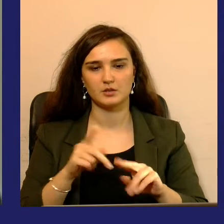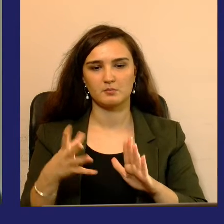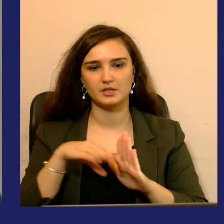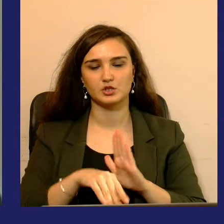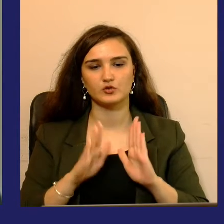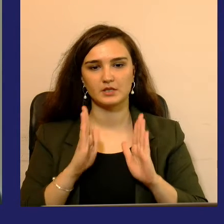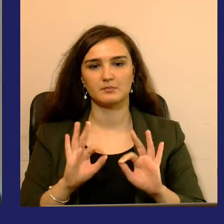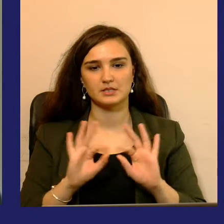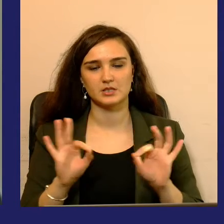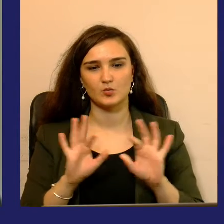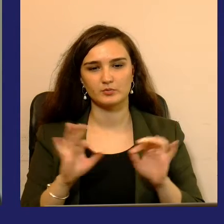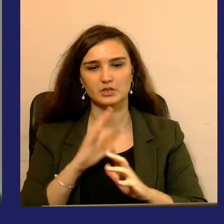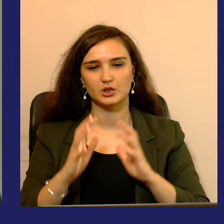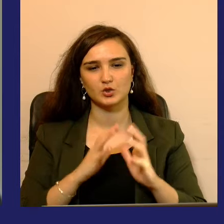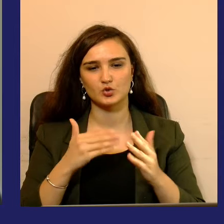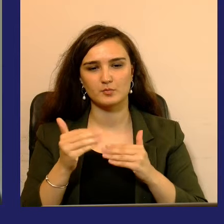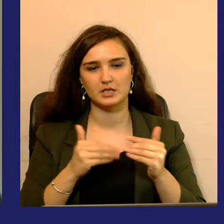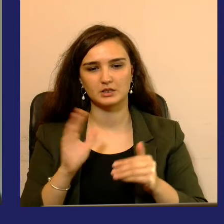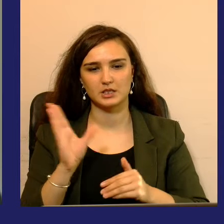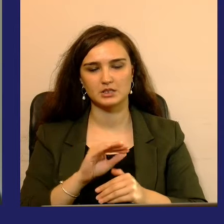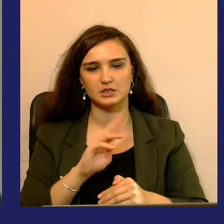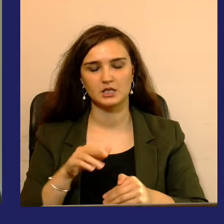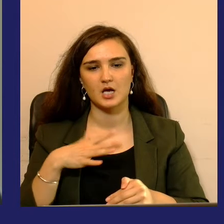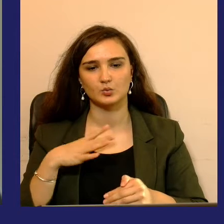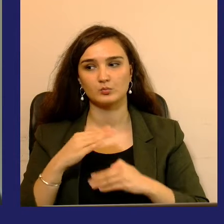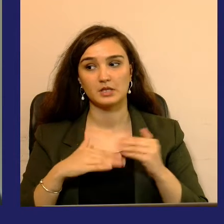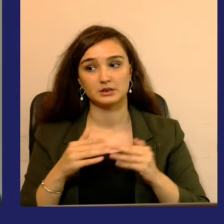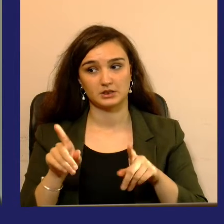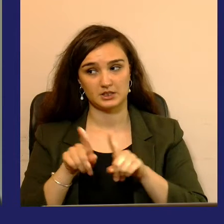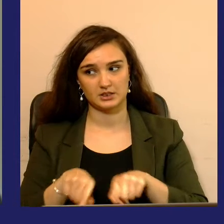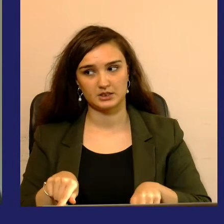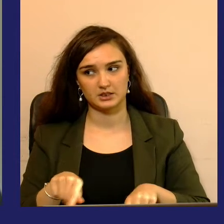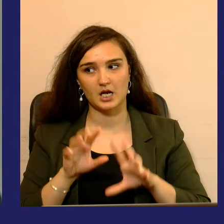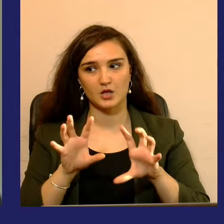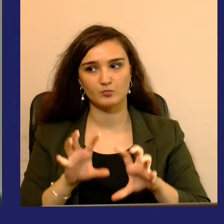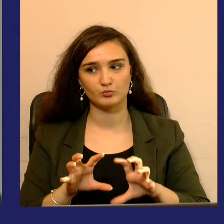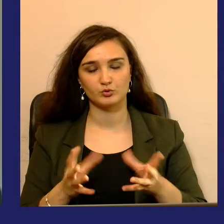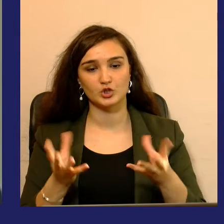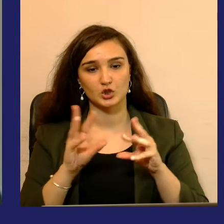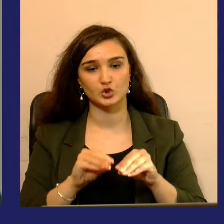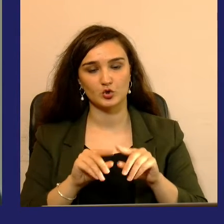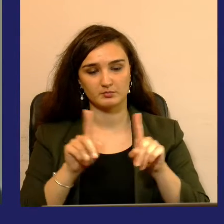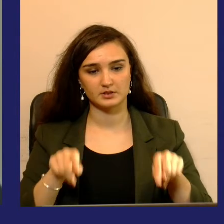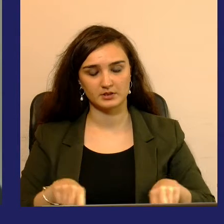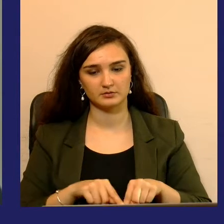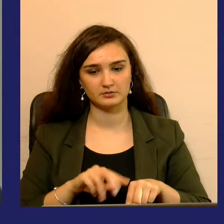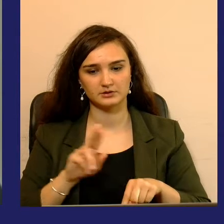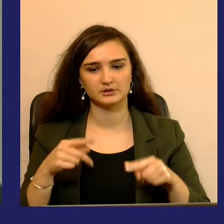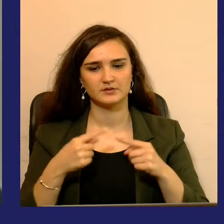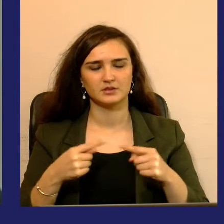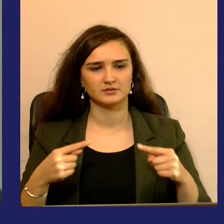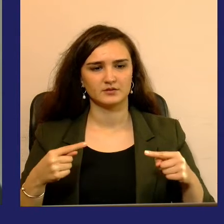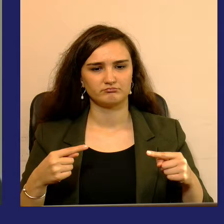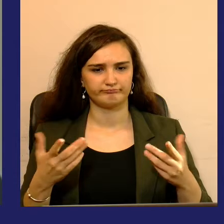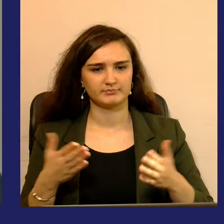practices and practices in Georgia, legislative frameworks and different solutions to address this very